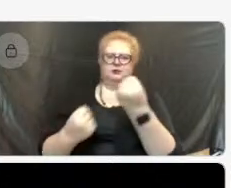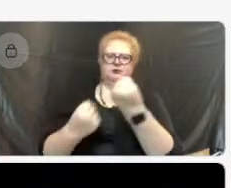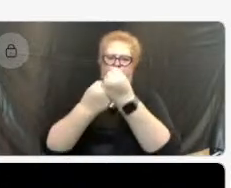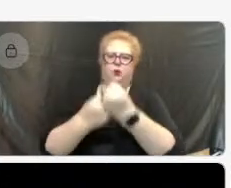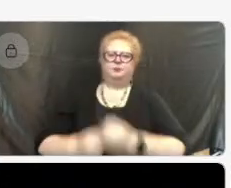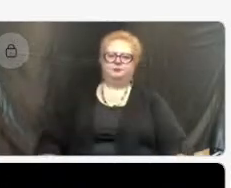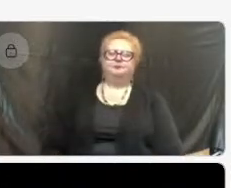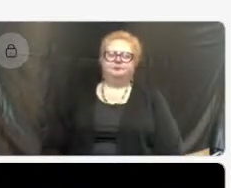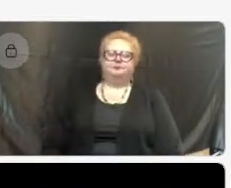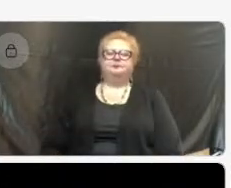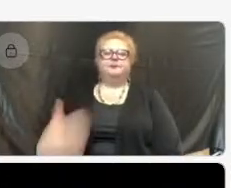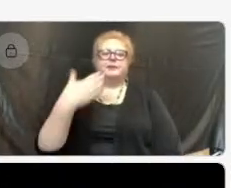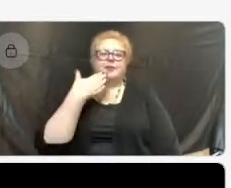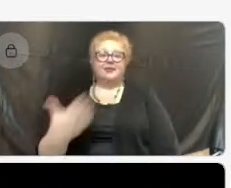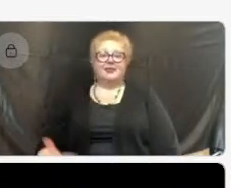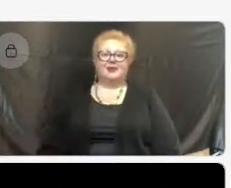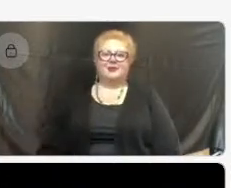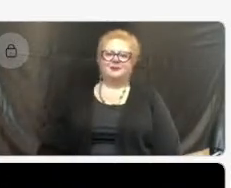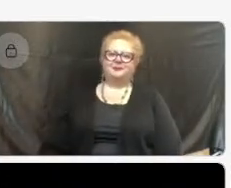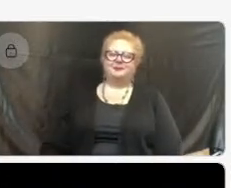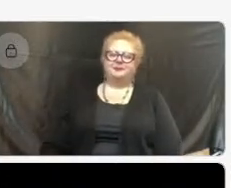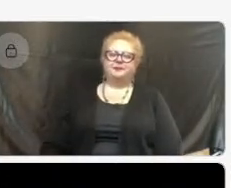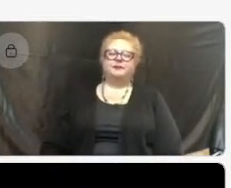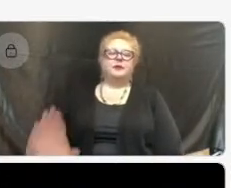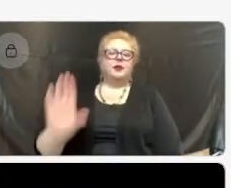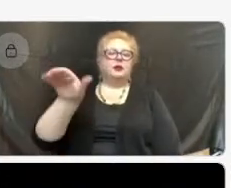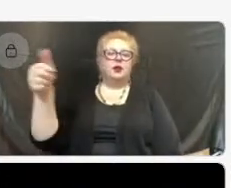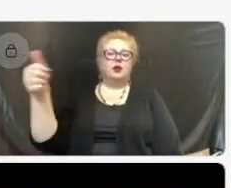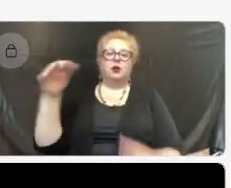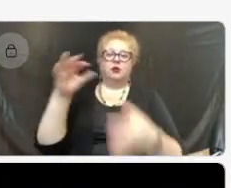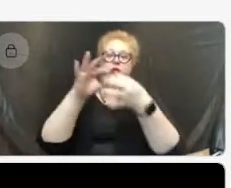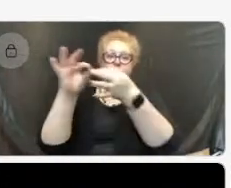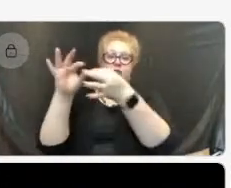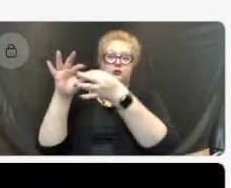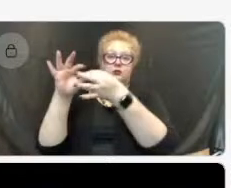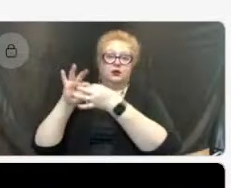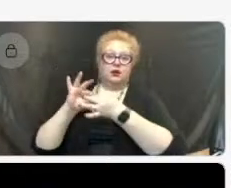Thank you, Commissioner. Any other comments by the commission?